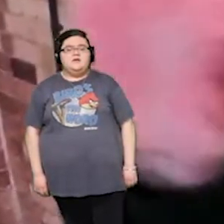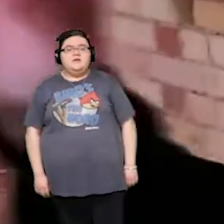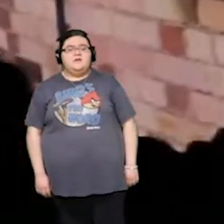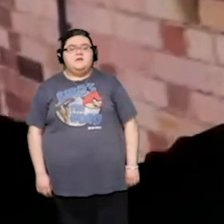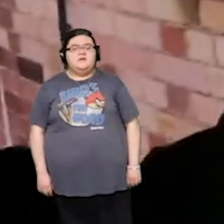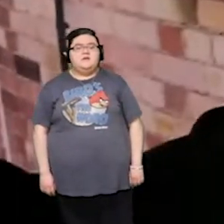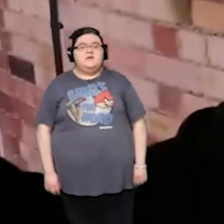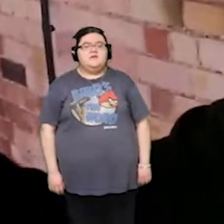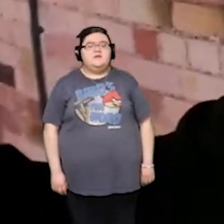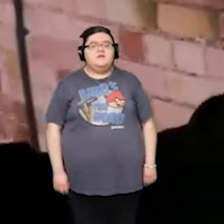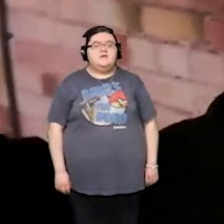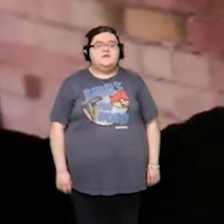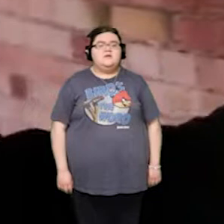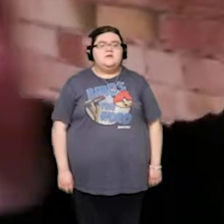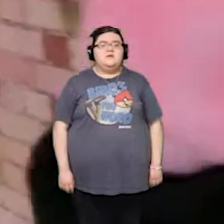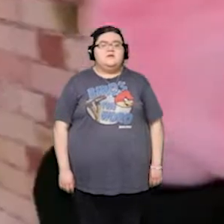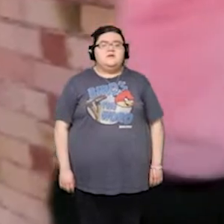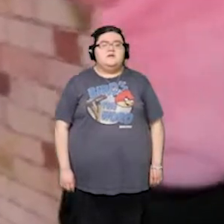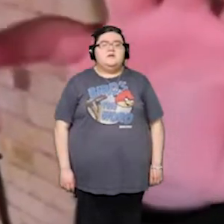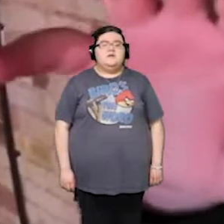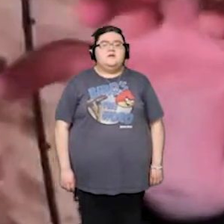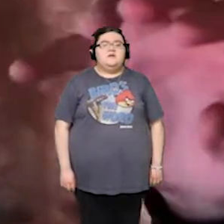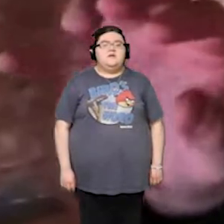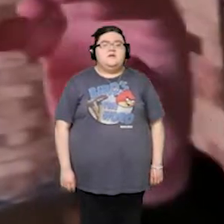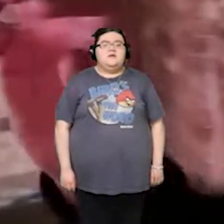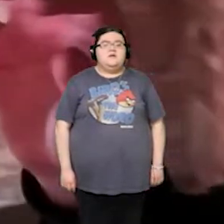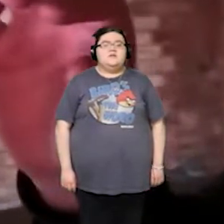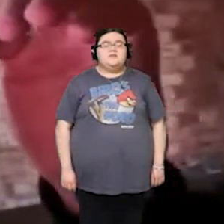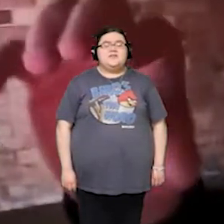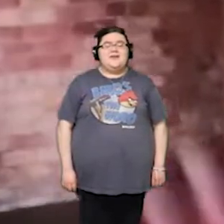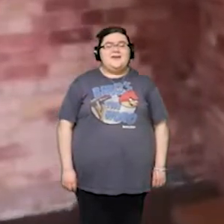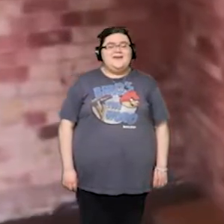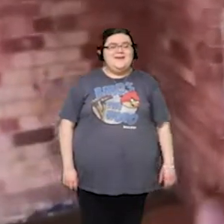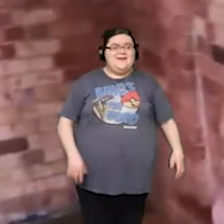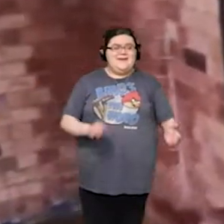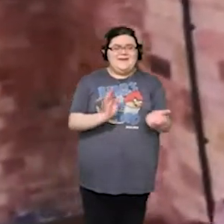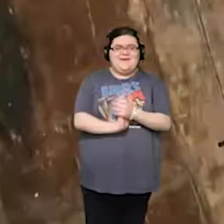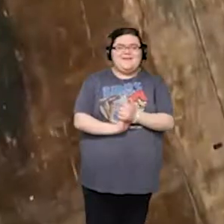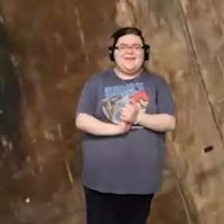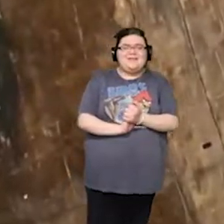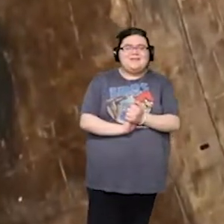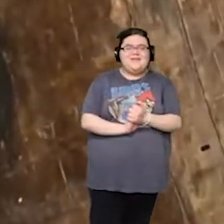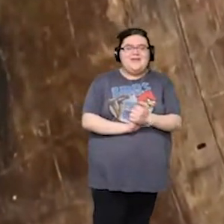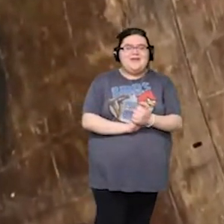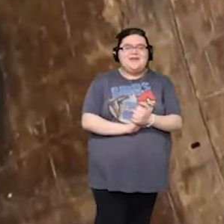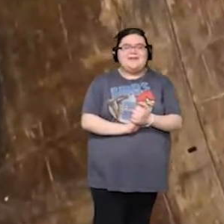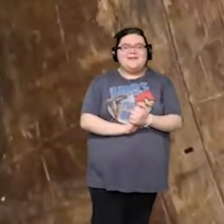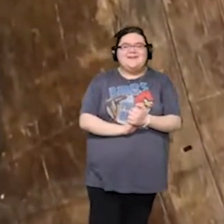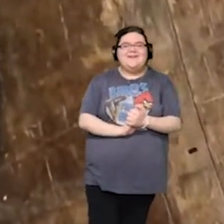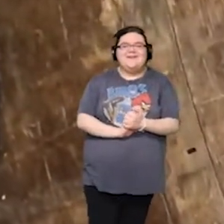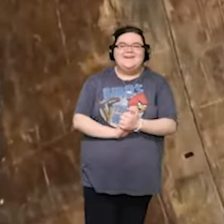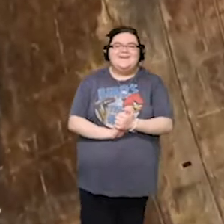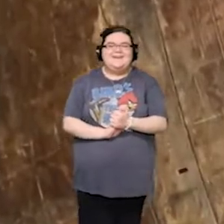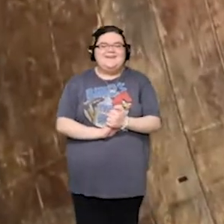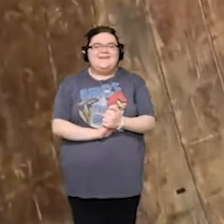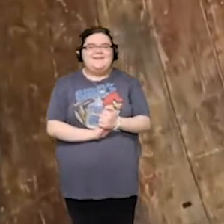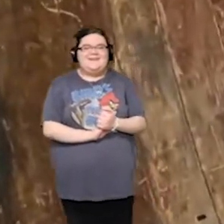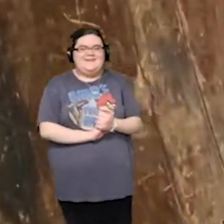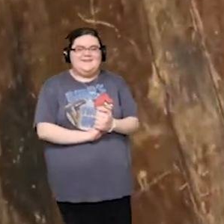with ND filters on the lens and all that stuff. It's all built in now, it's all mechanical. Jeez, it's pretty sweet. That's sick.